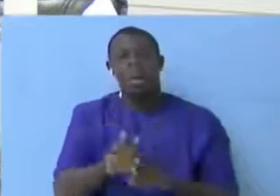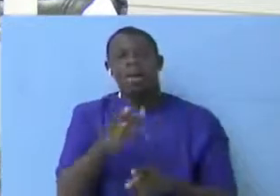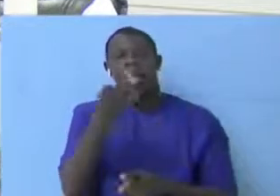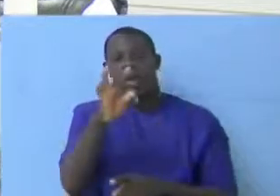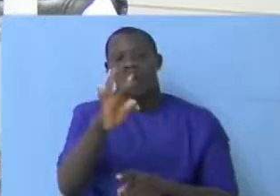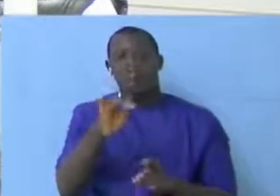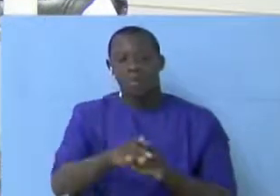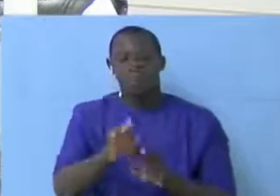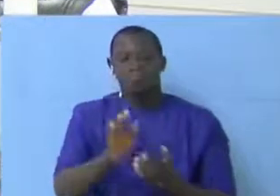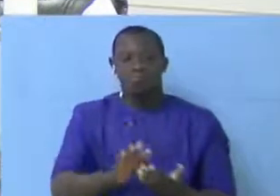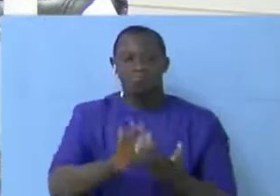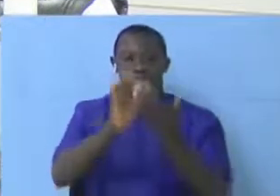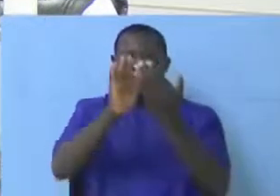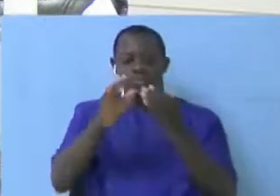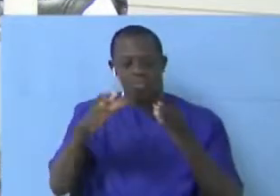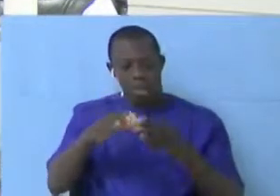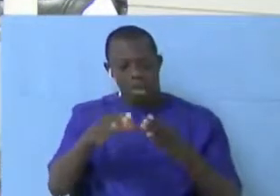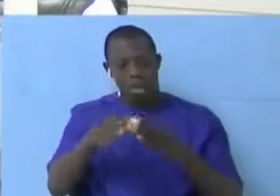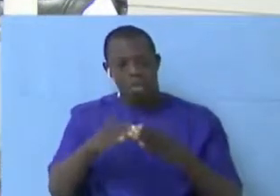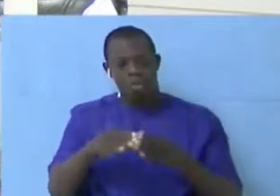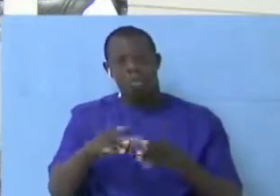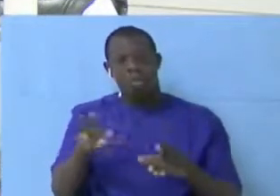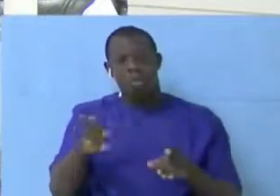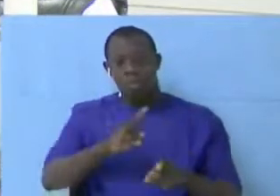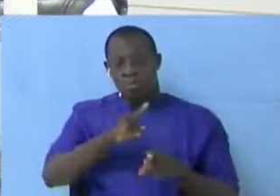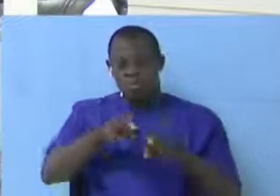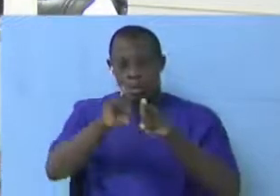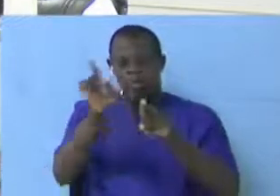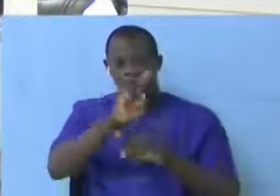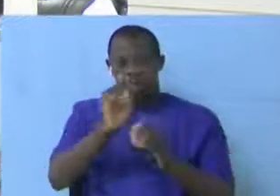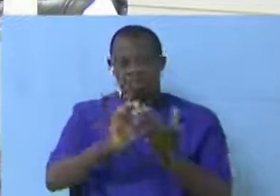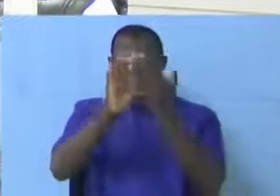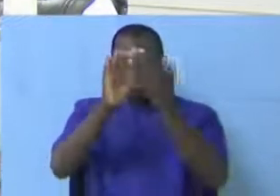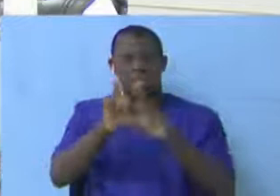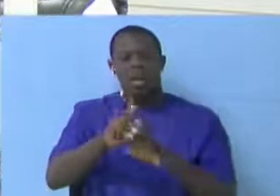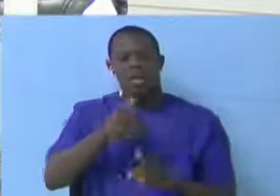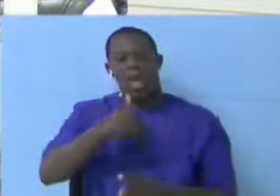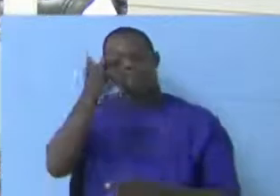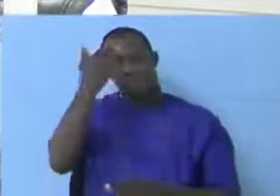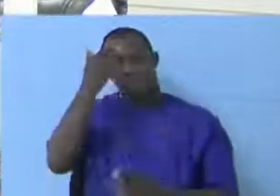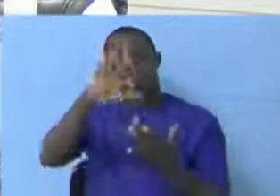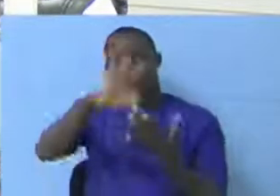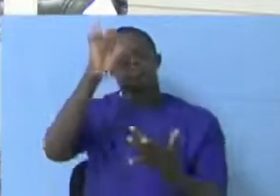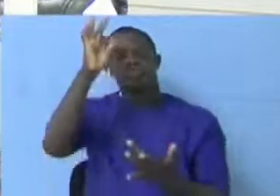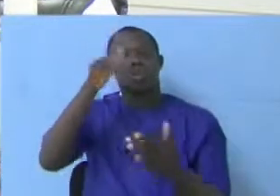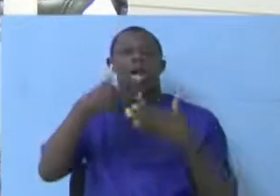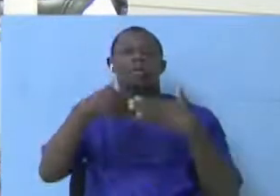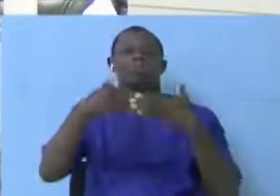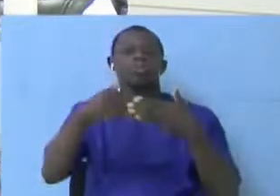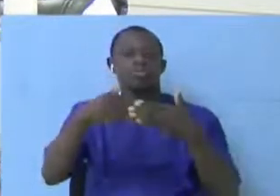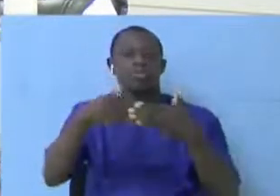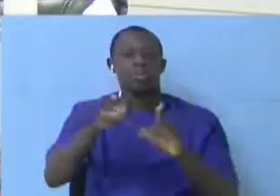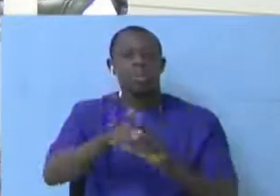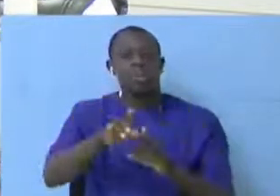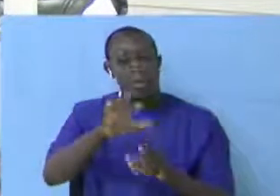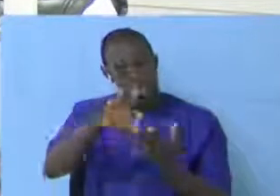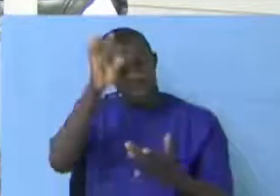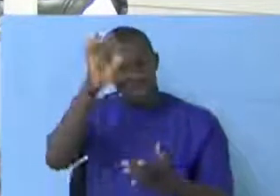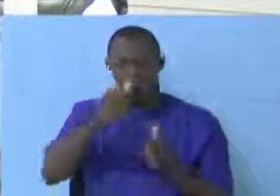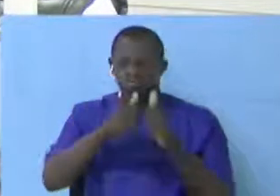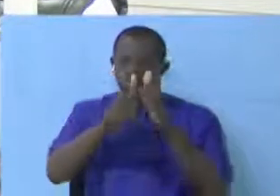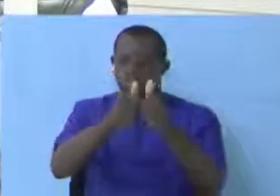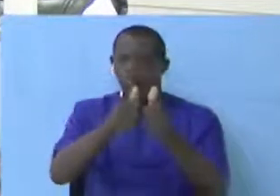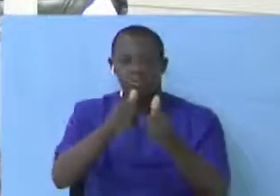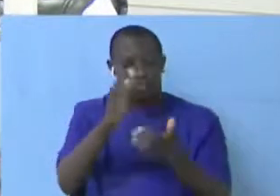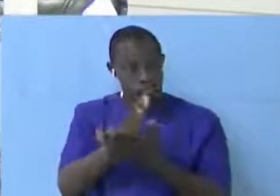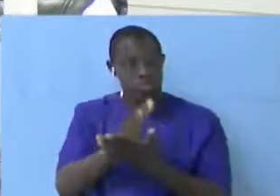confronted with what I was confronted with, I decided to choose that route, even though it